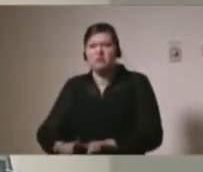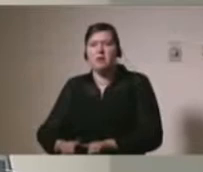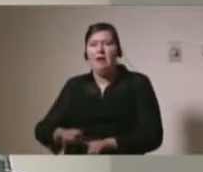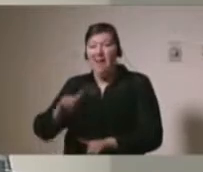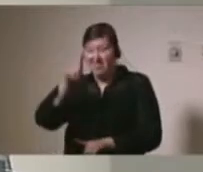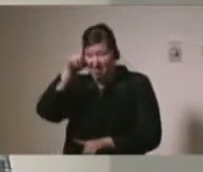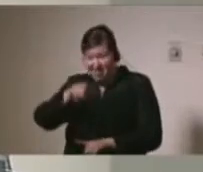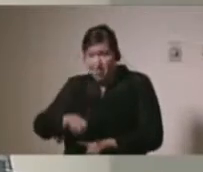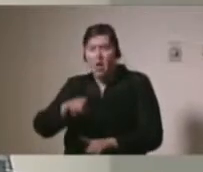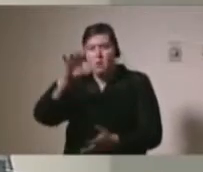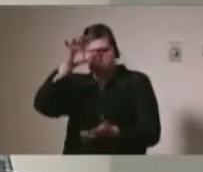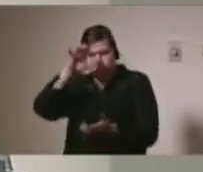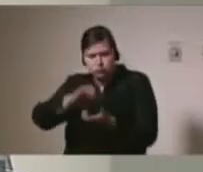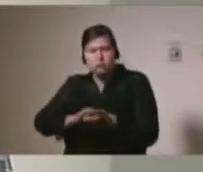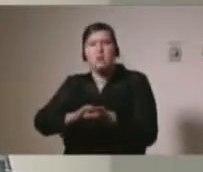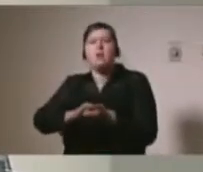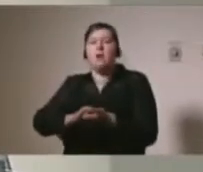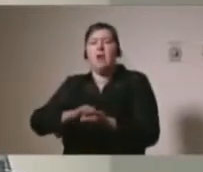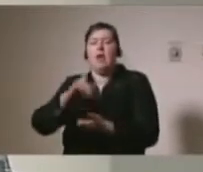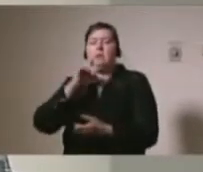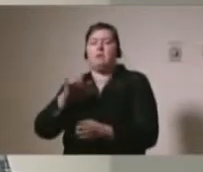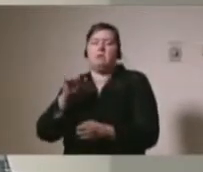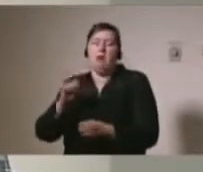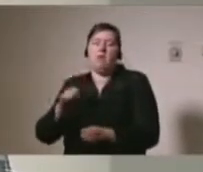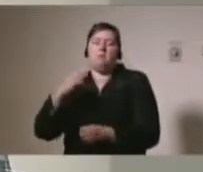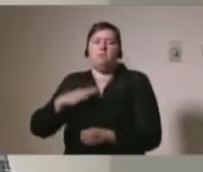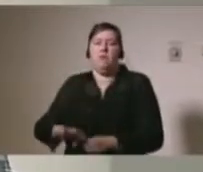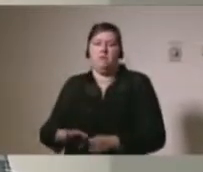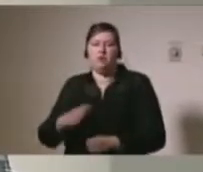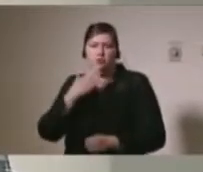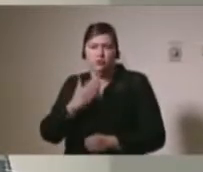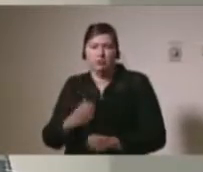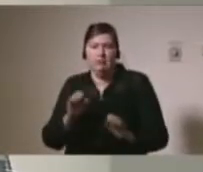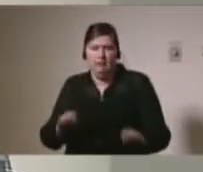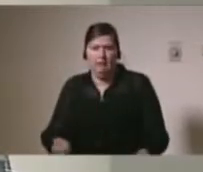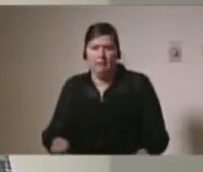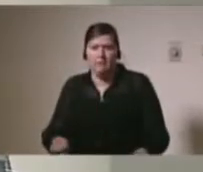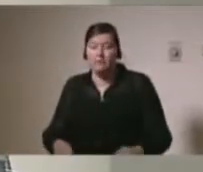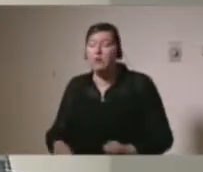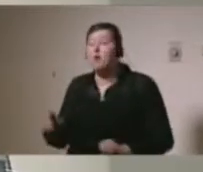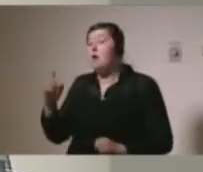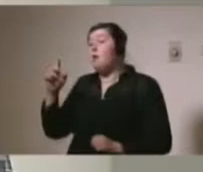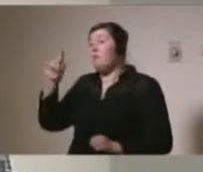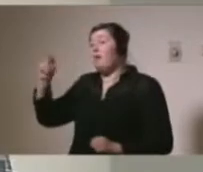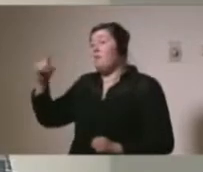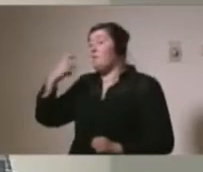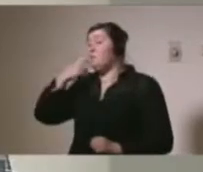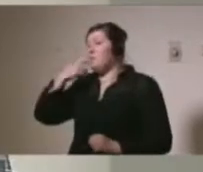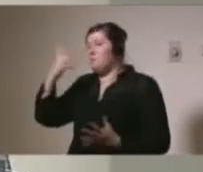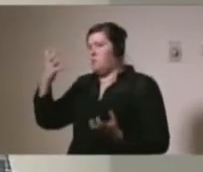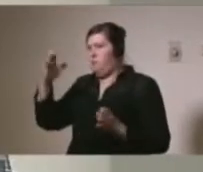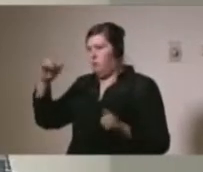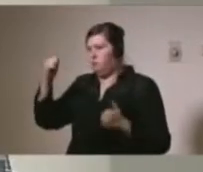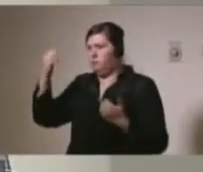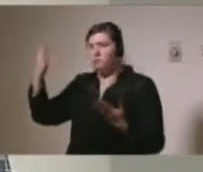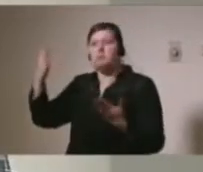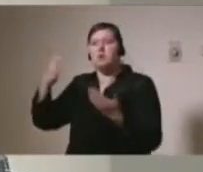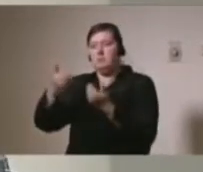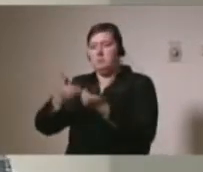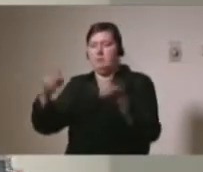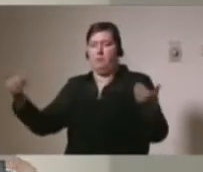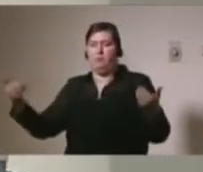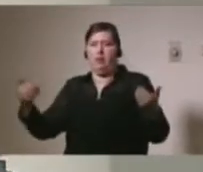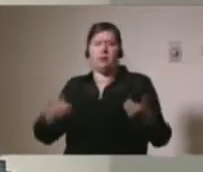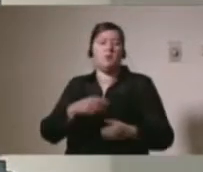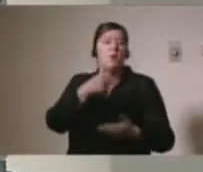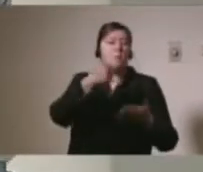Lately, the Italian government had proposed to separate the insurance service from the postal service, and